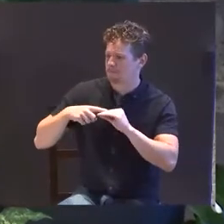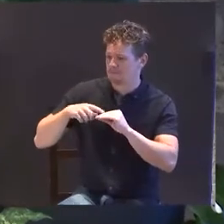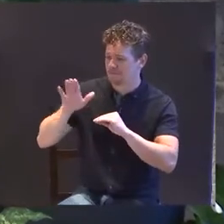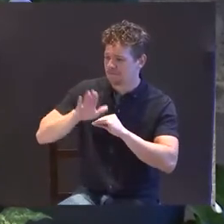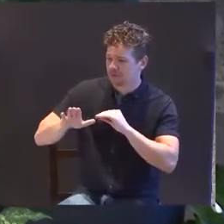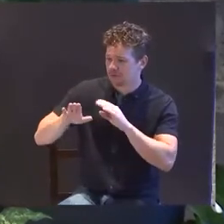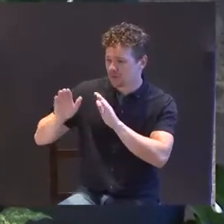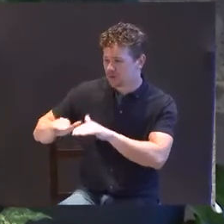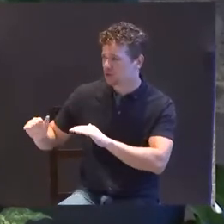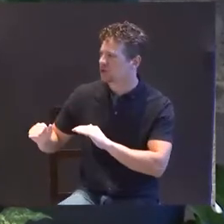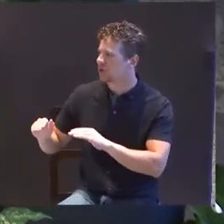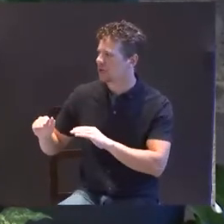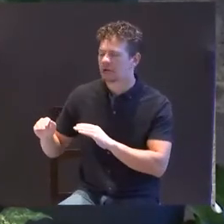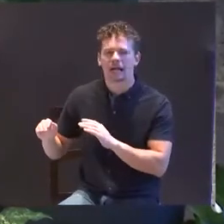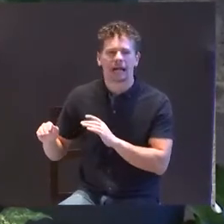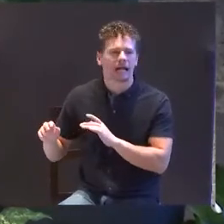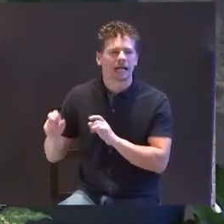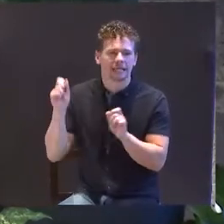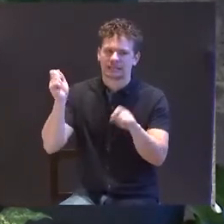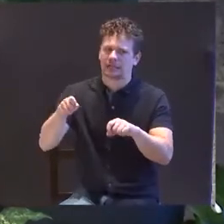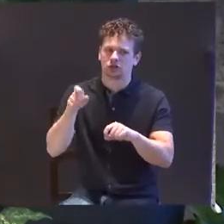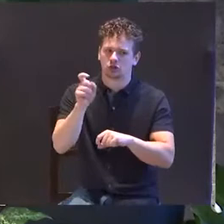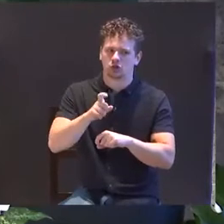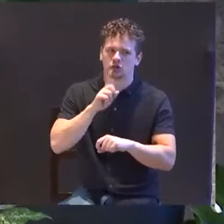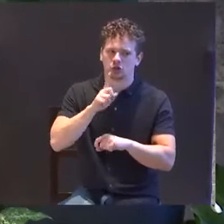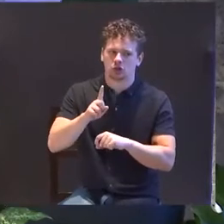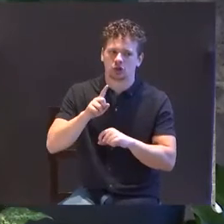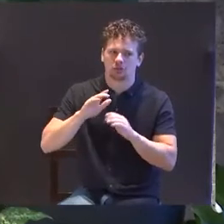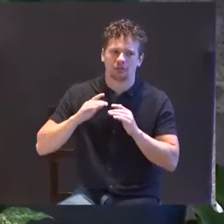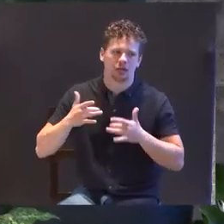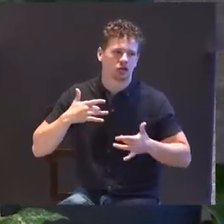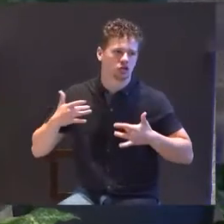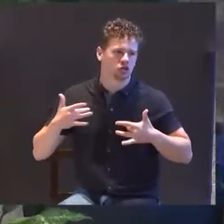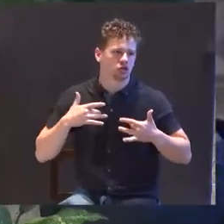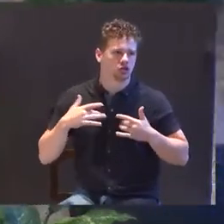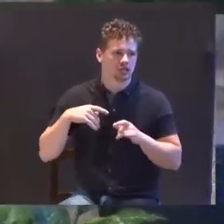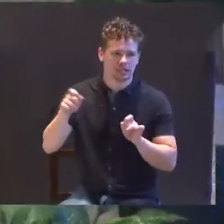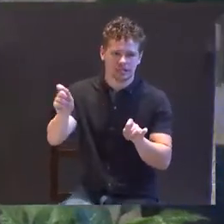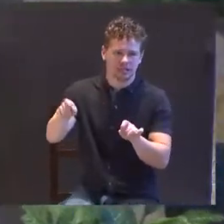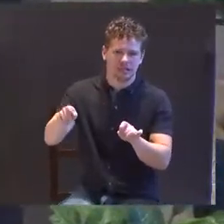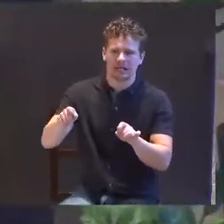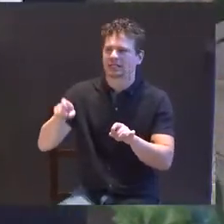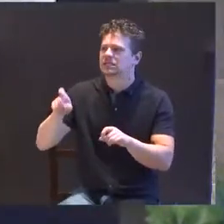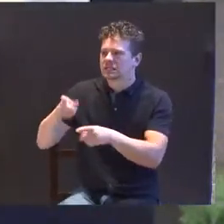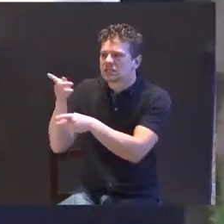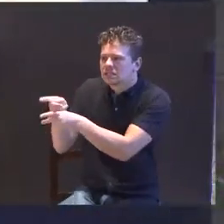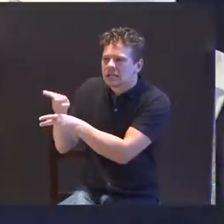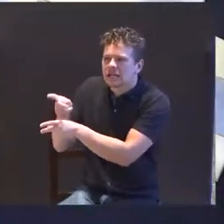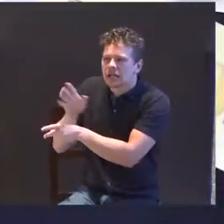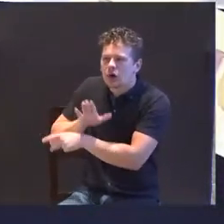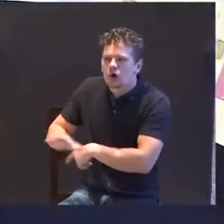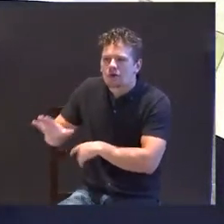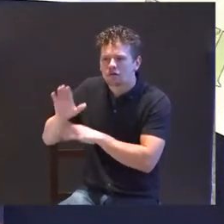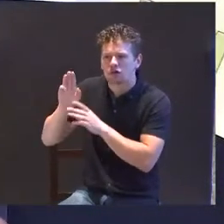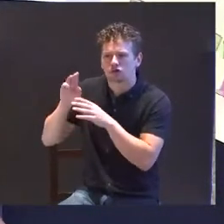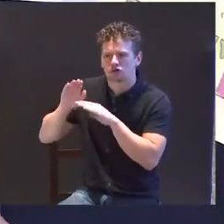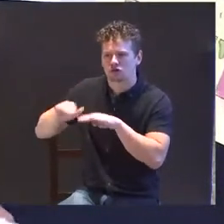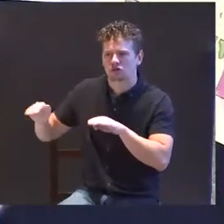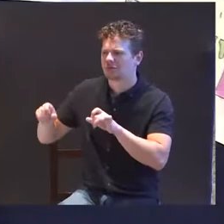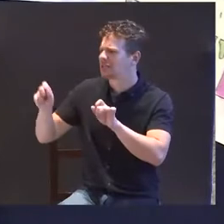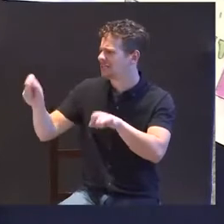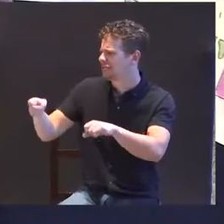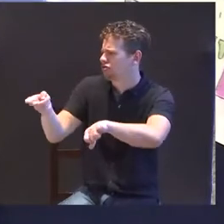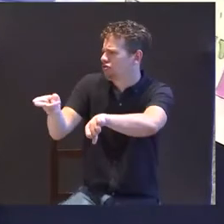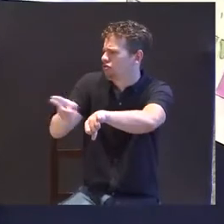not saying that parents don't need to be concerned about their children and that parents don't need to take care of their children. Of course they do,